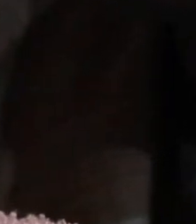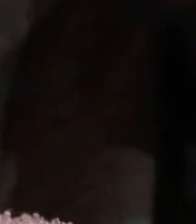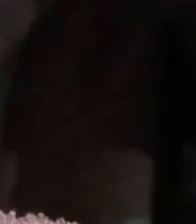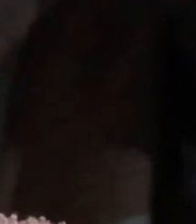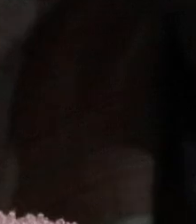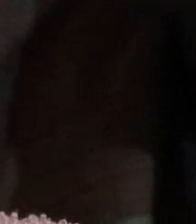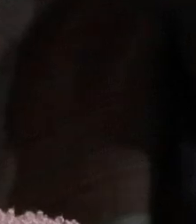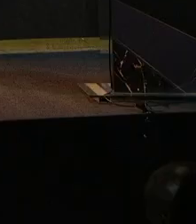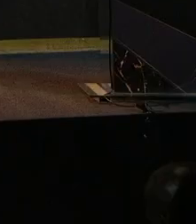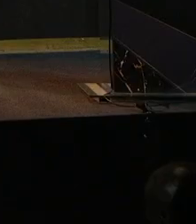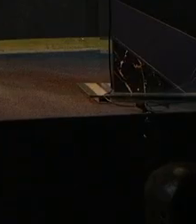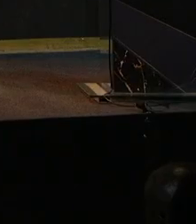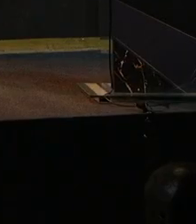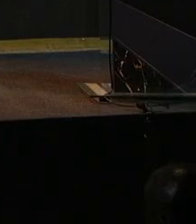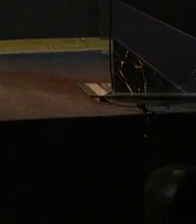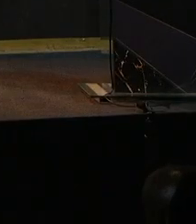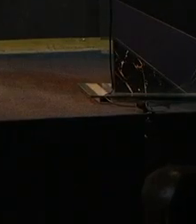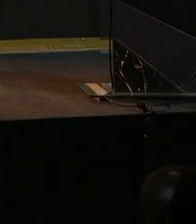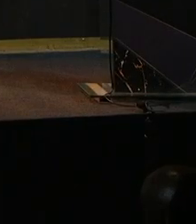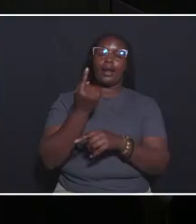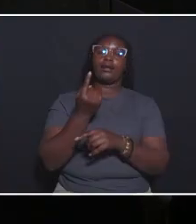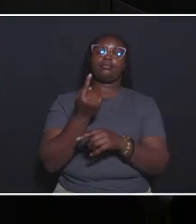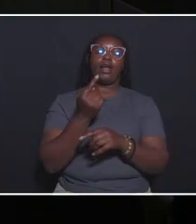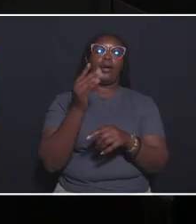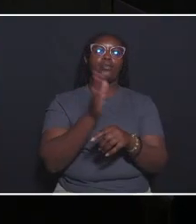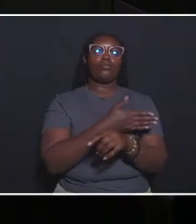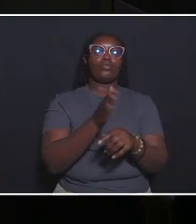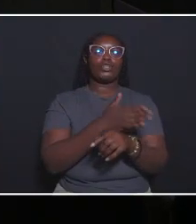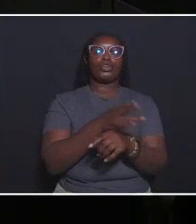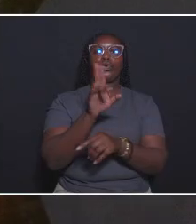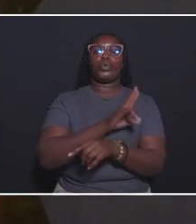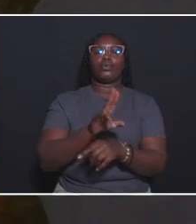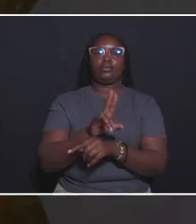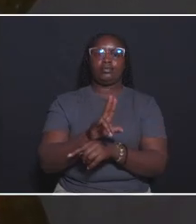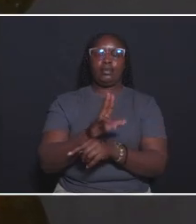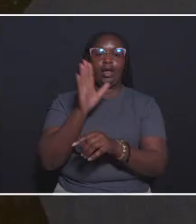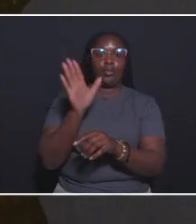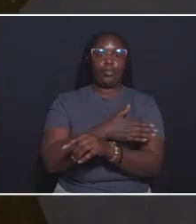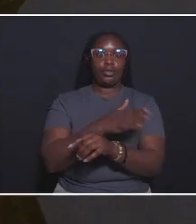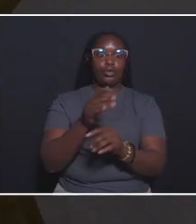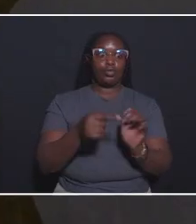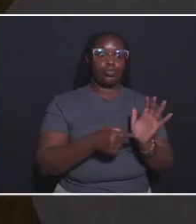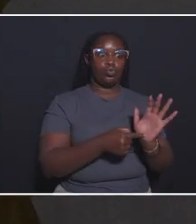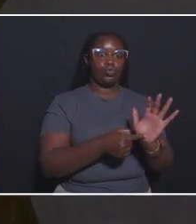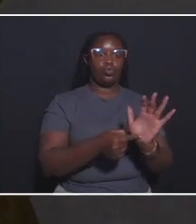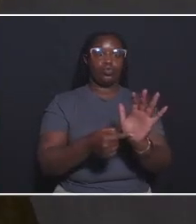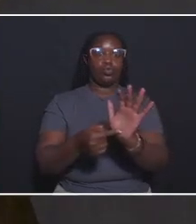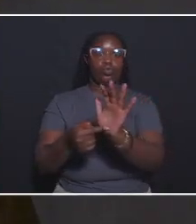So I just use music, and the music sort of takes people through a journey. It says we started here. Hey,